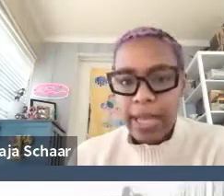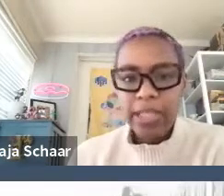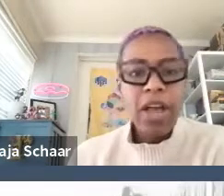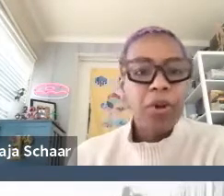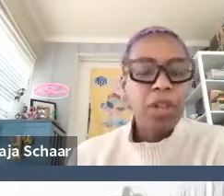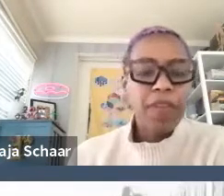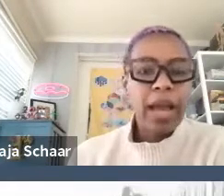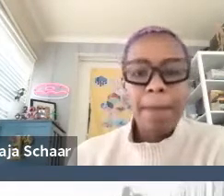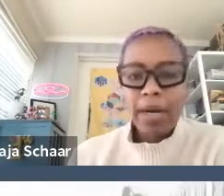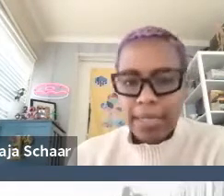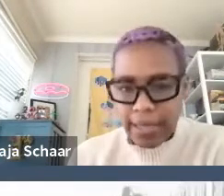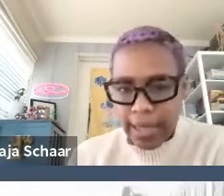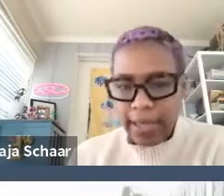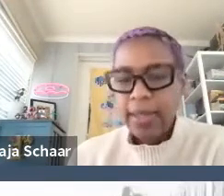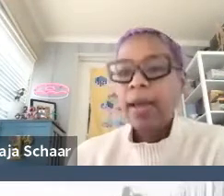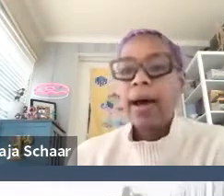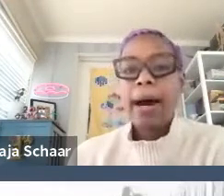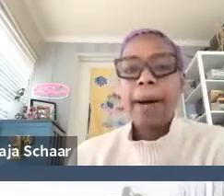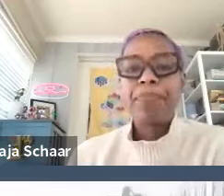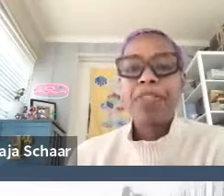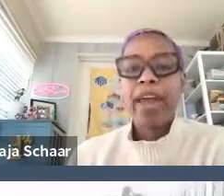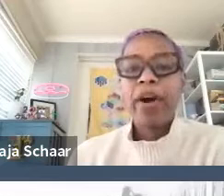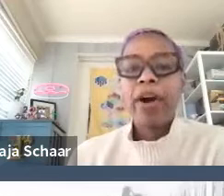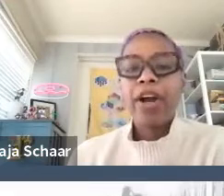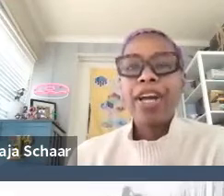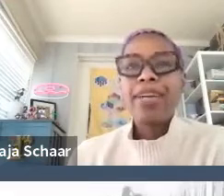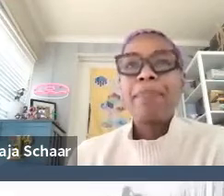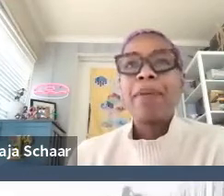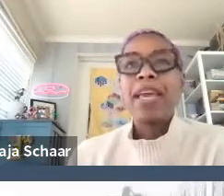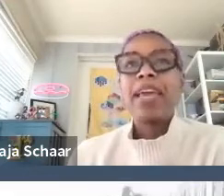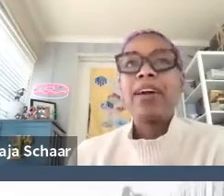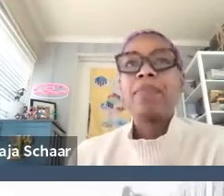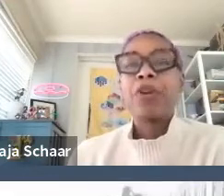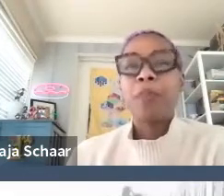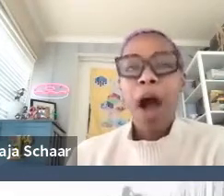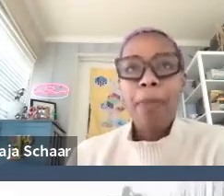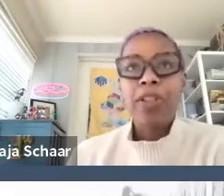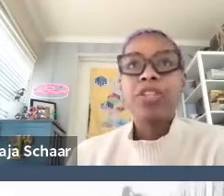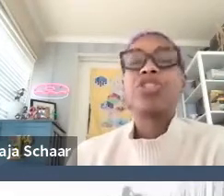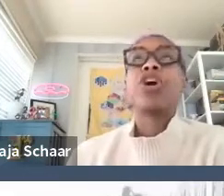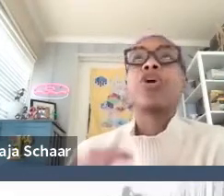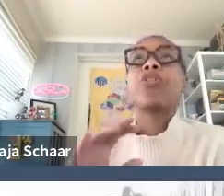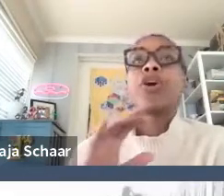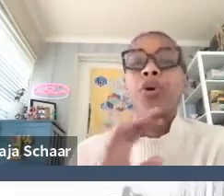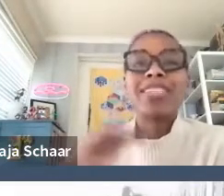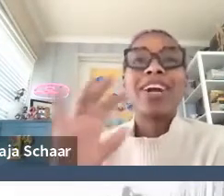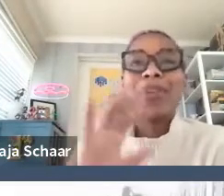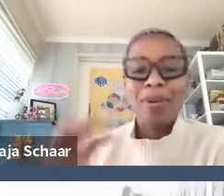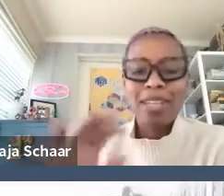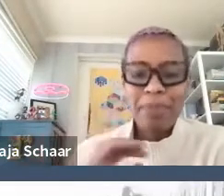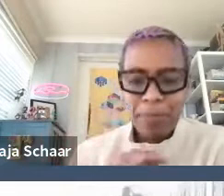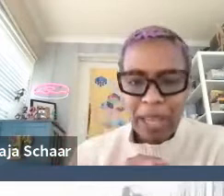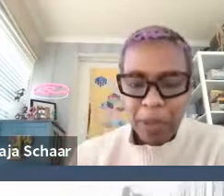these things, that are living amongst these things, that are being, their population, their whole